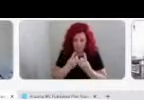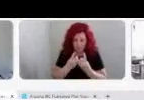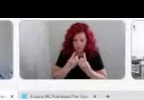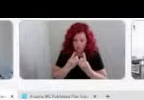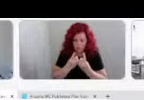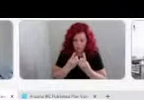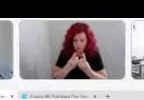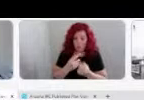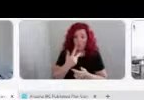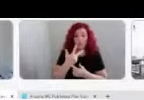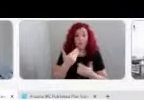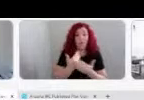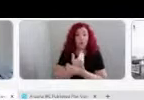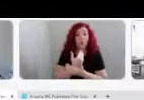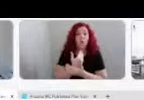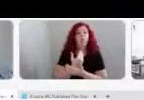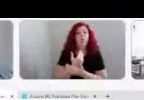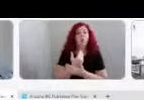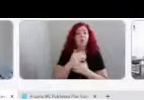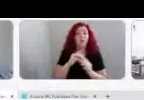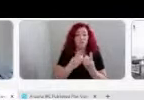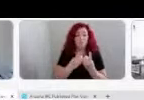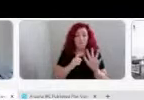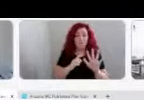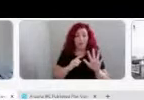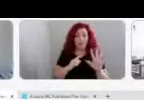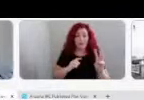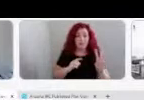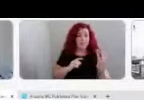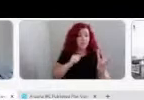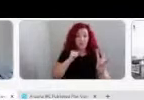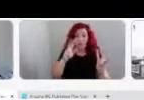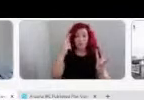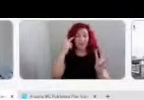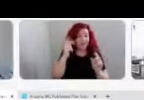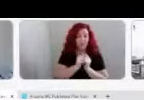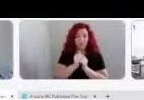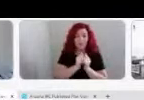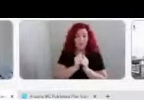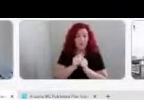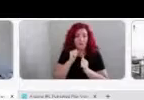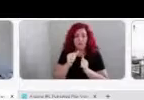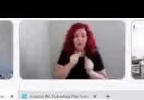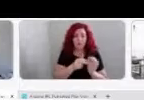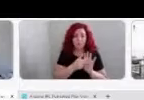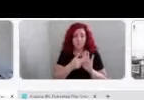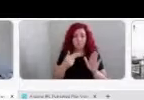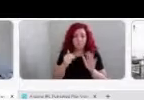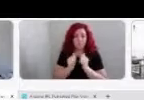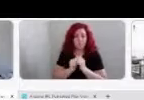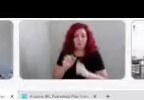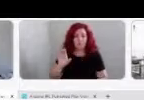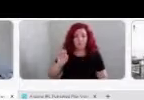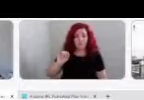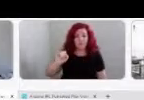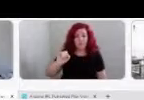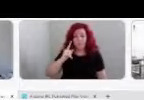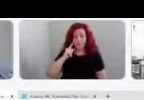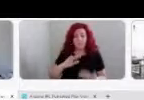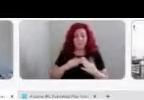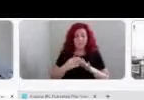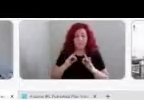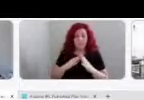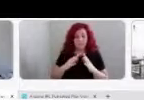districts ld five six and seven that are not politically competitive or defined by communities of interest for the city of flagstaff our